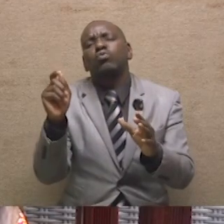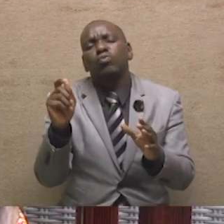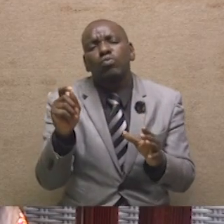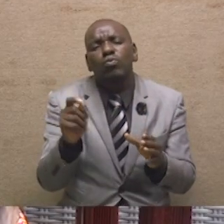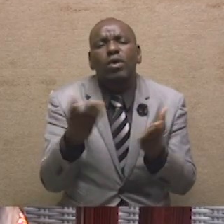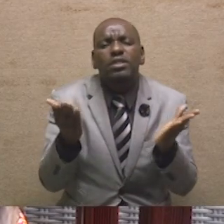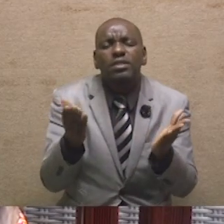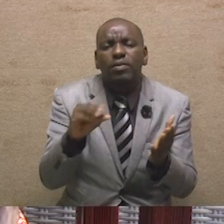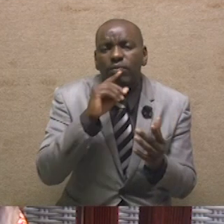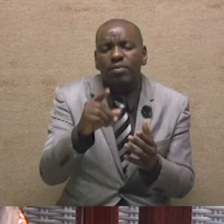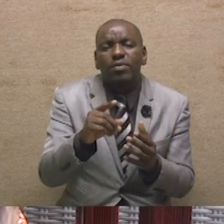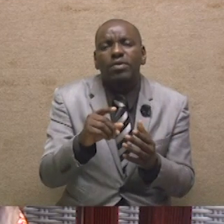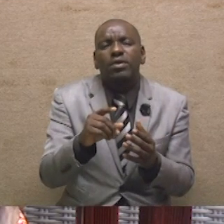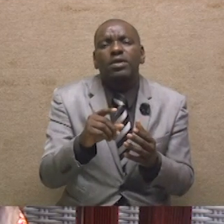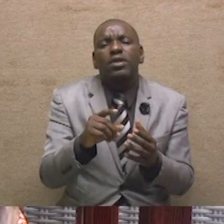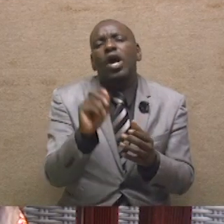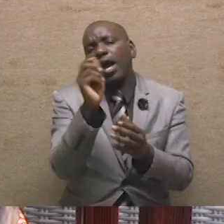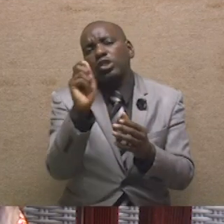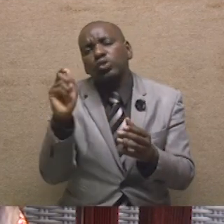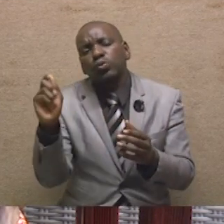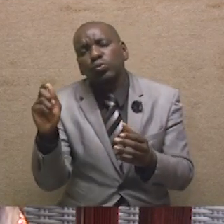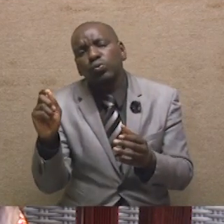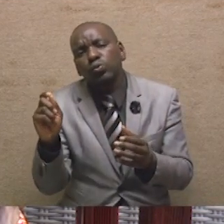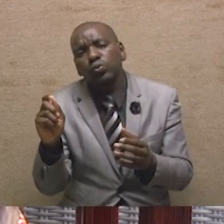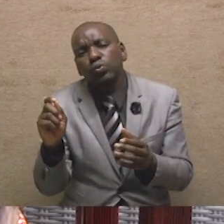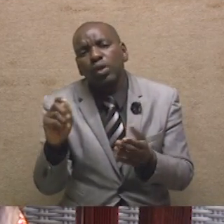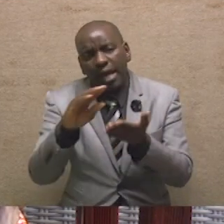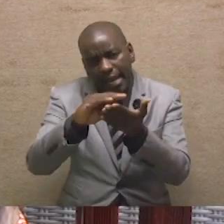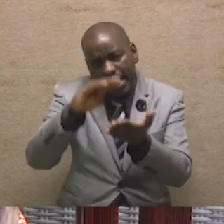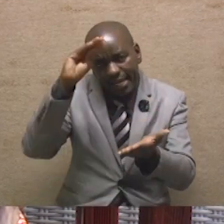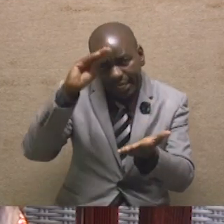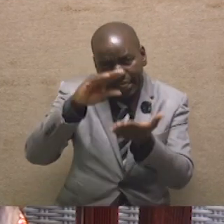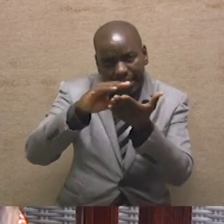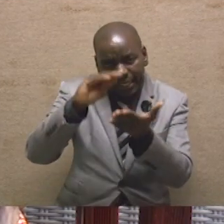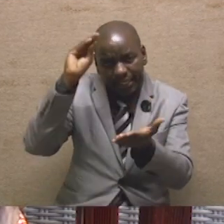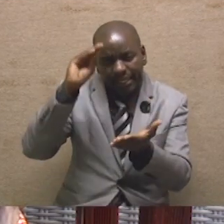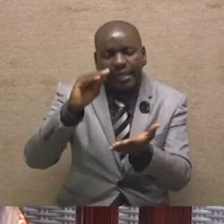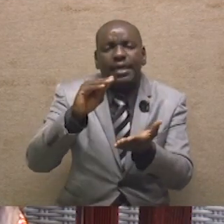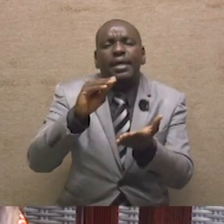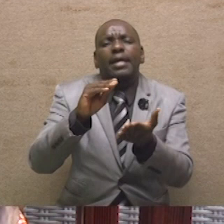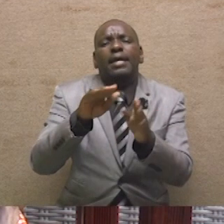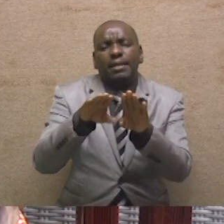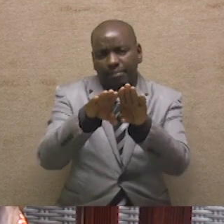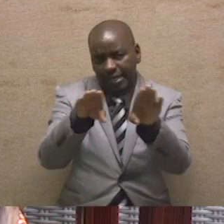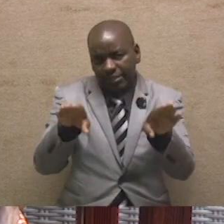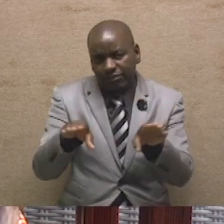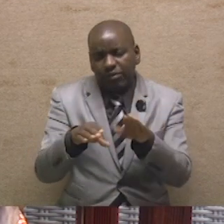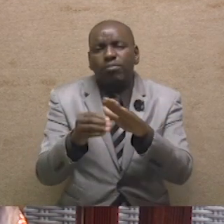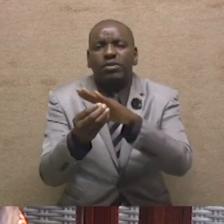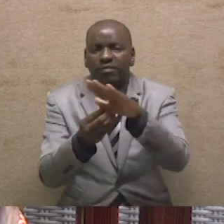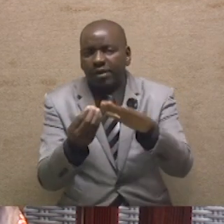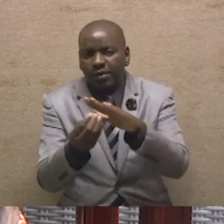general terms, we would call a school a learning environment, a learning